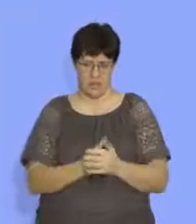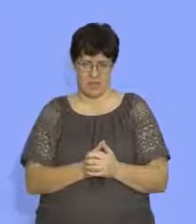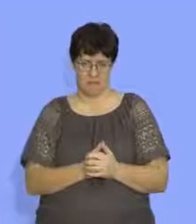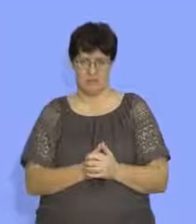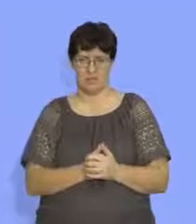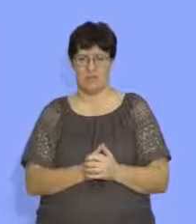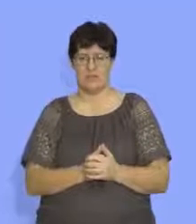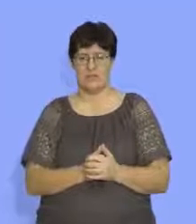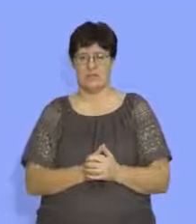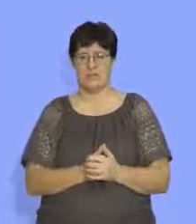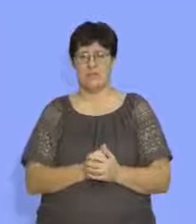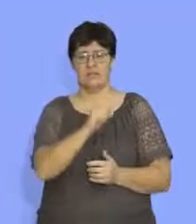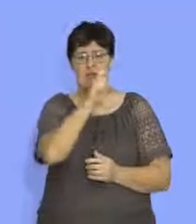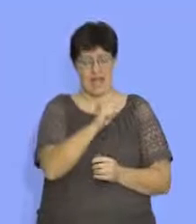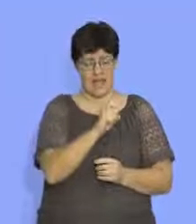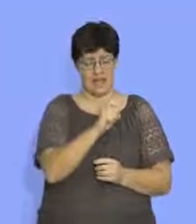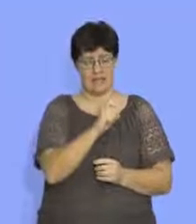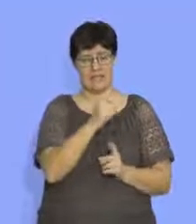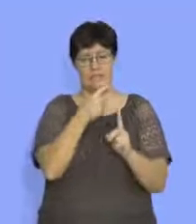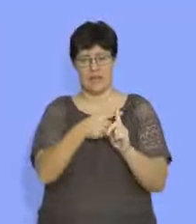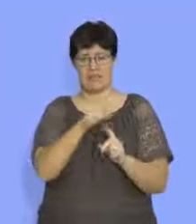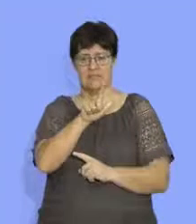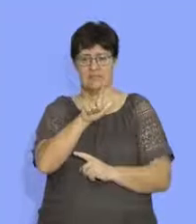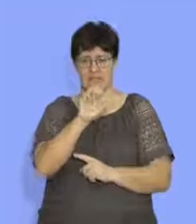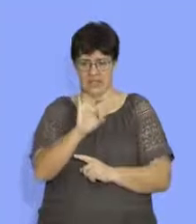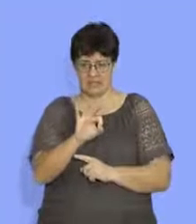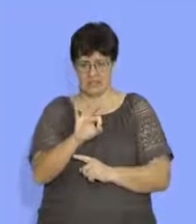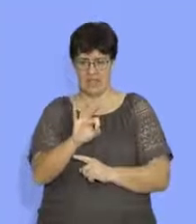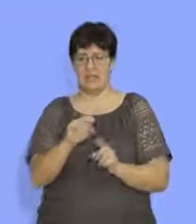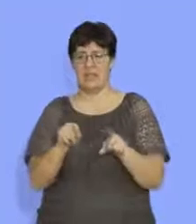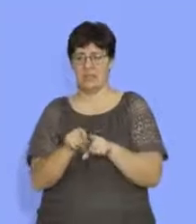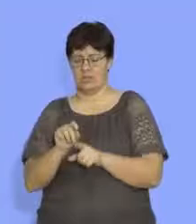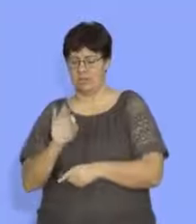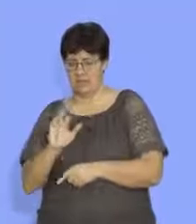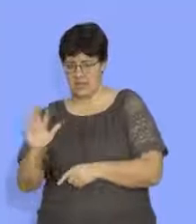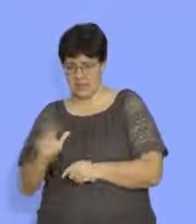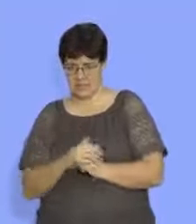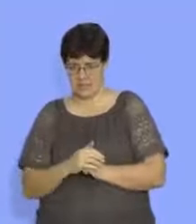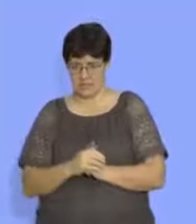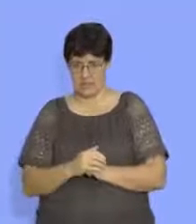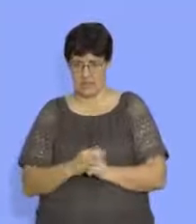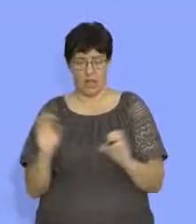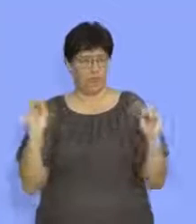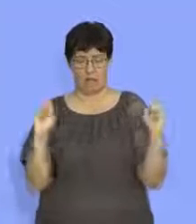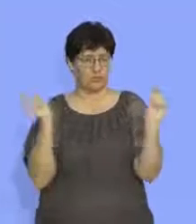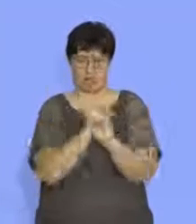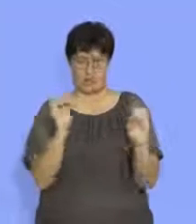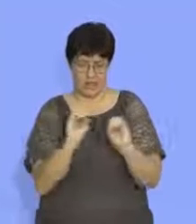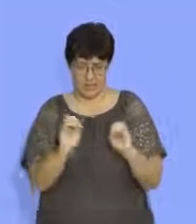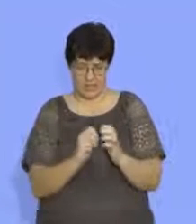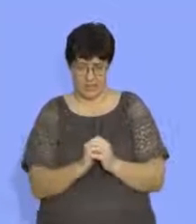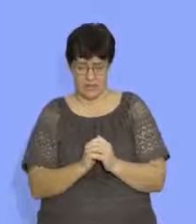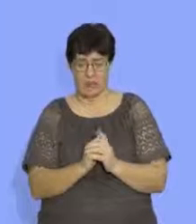So this is the same as x plus 73 equals to 39. So I didn't change anything. I